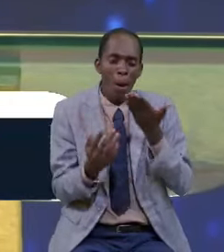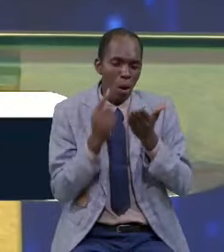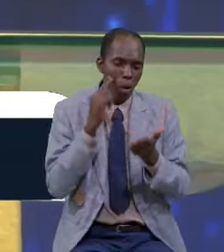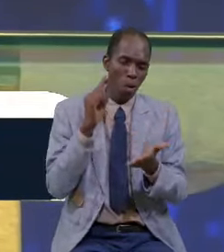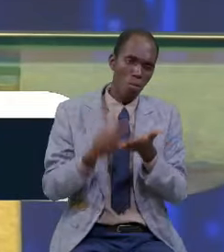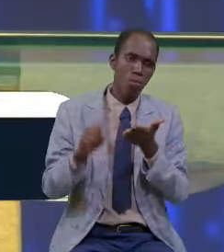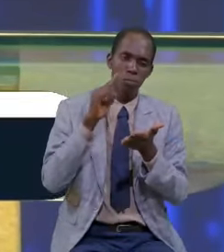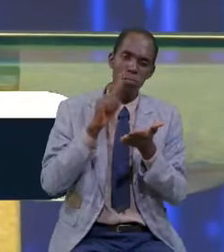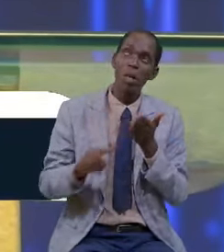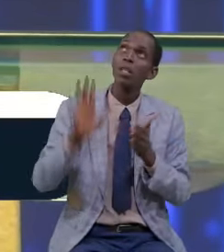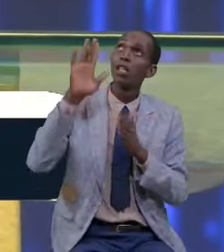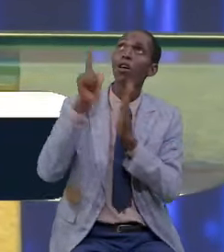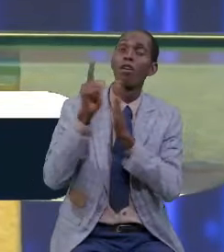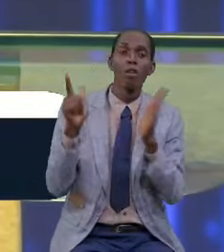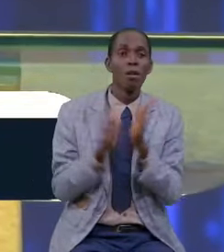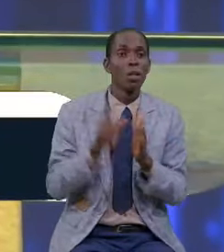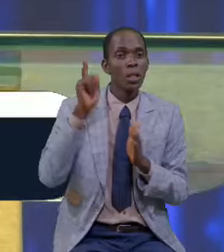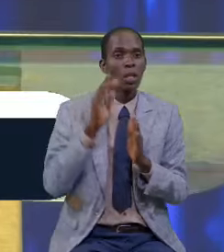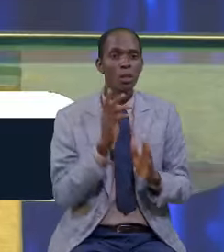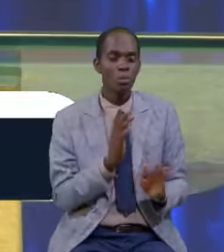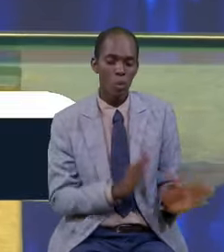statutes. He prepares us for obedience.